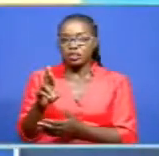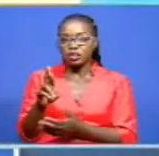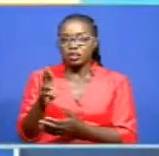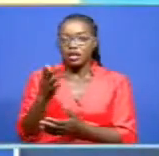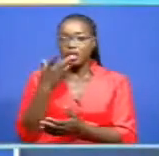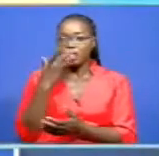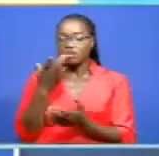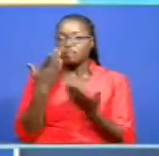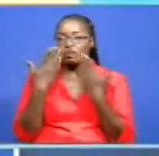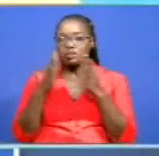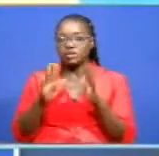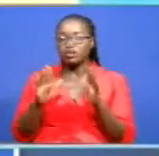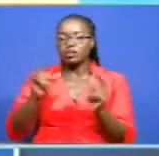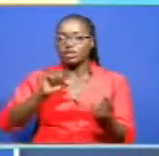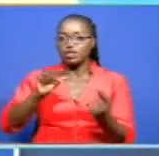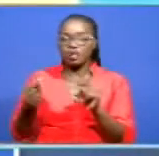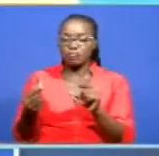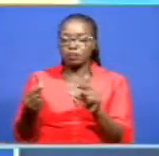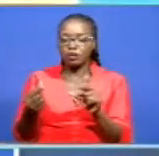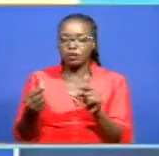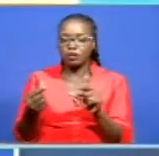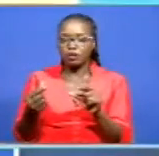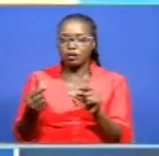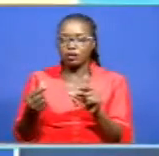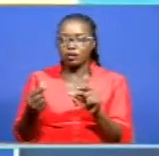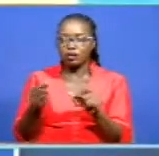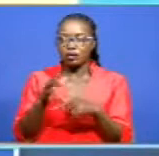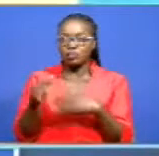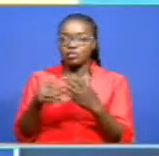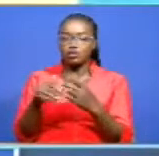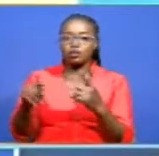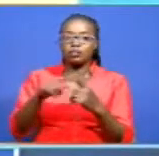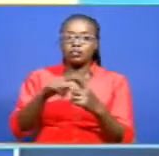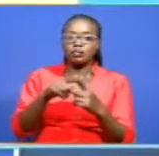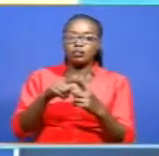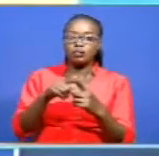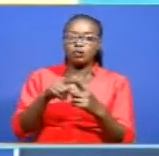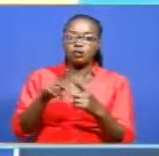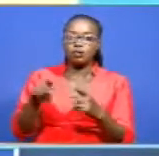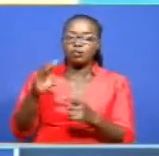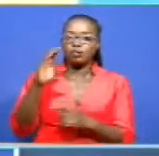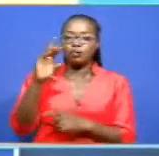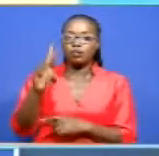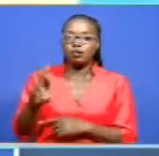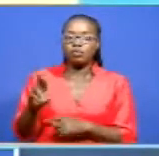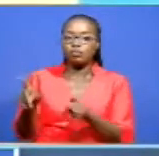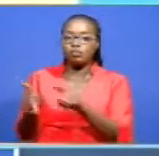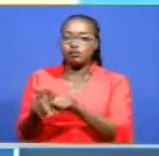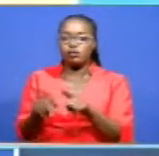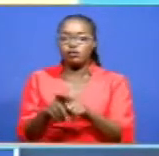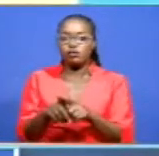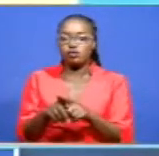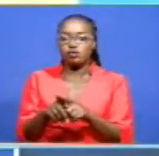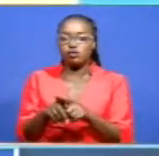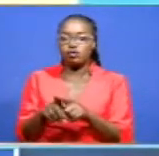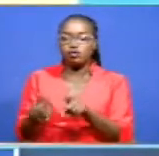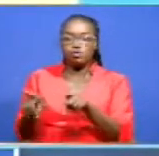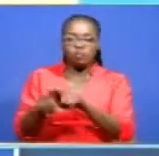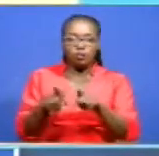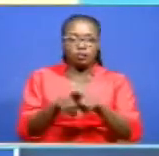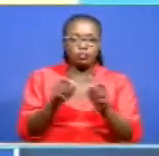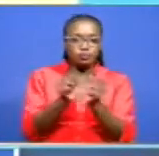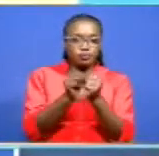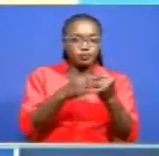influenza lab, and they all turned out positive by PCR as well. We also took those 18